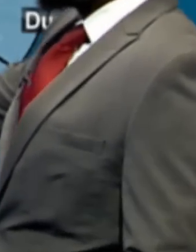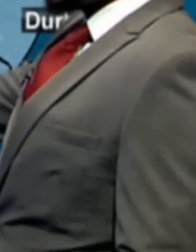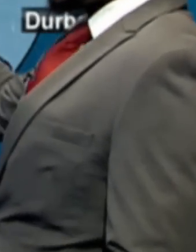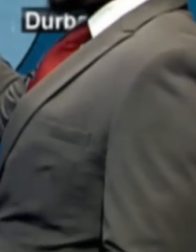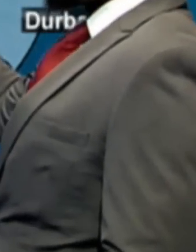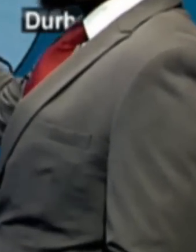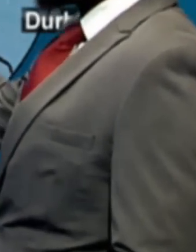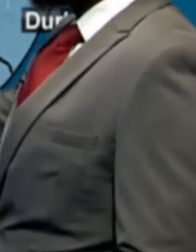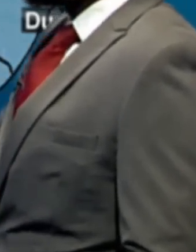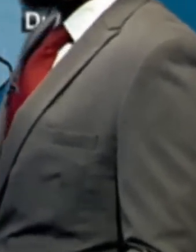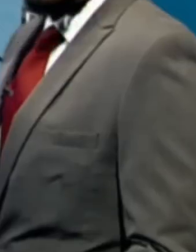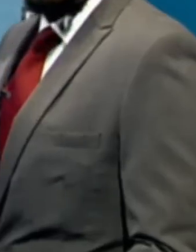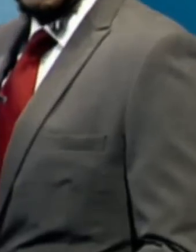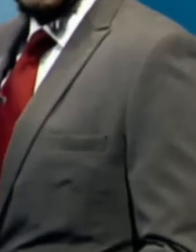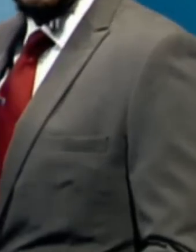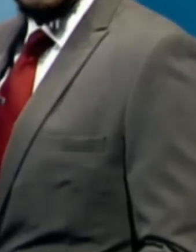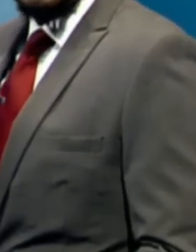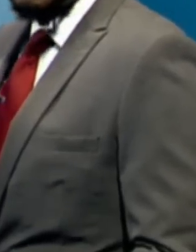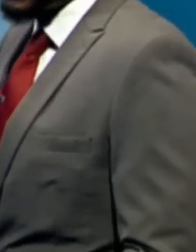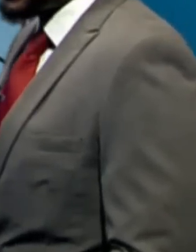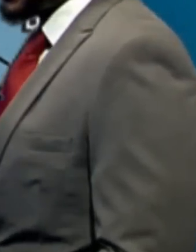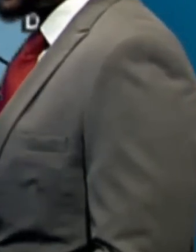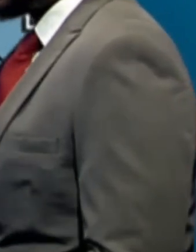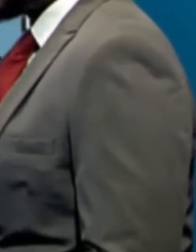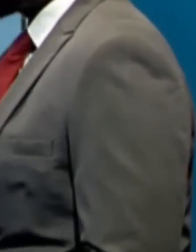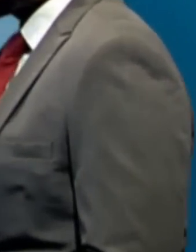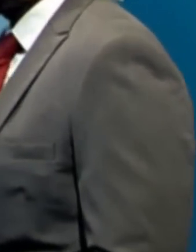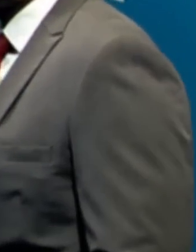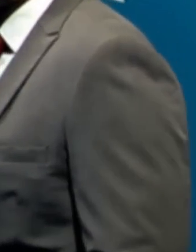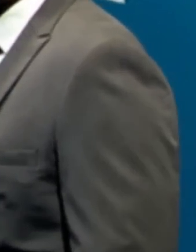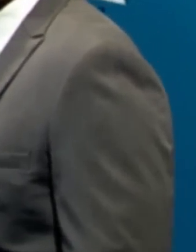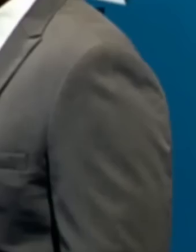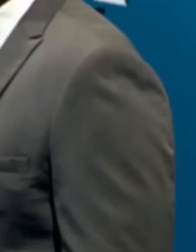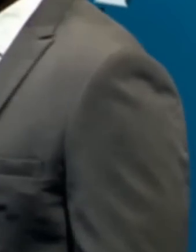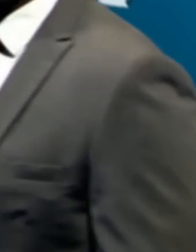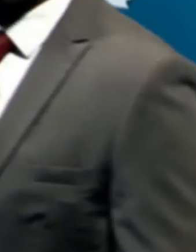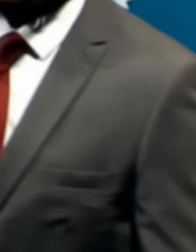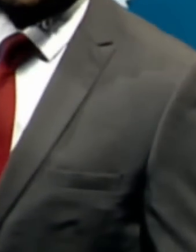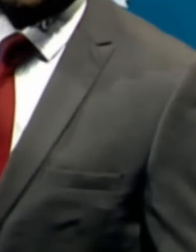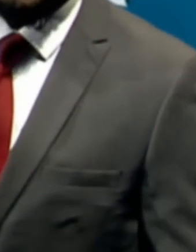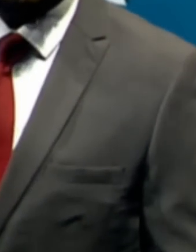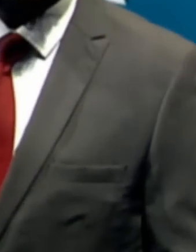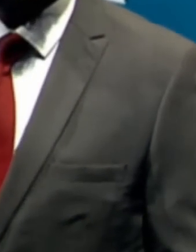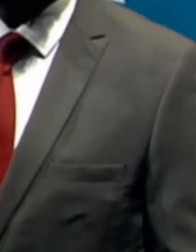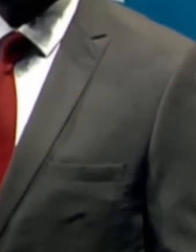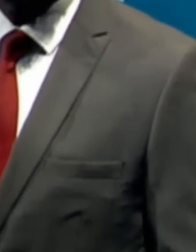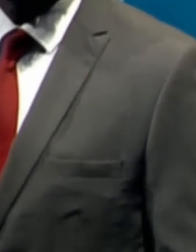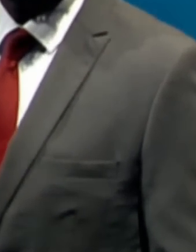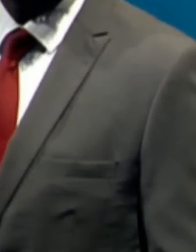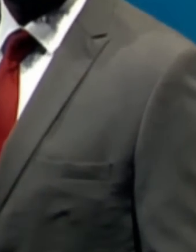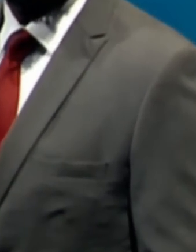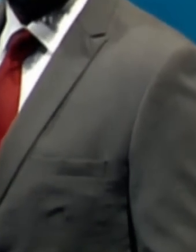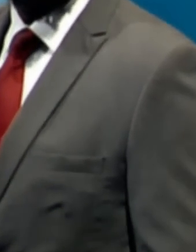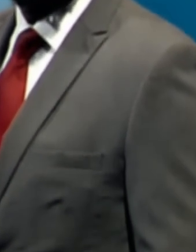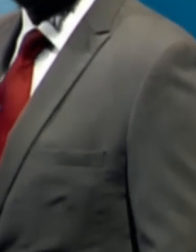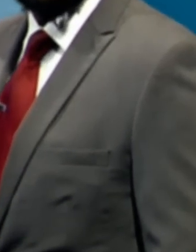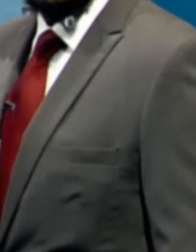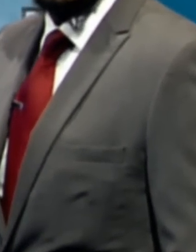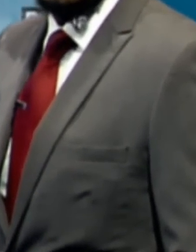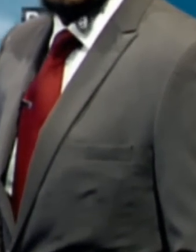re shebela ka haro Gauta o hlokomele le teng tla hlebe tsena tsa Haisala empa ka thoko ho mabopo Qabega o tla jwale ka haro ka Bophirima o hlokomele hore fela